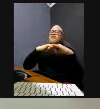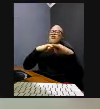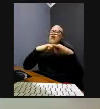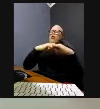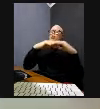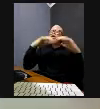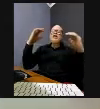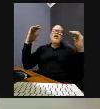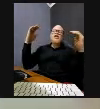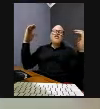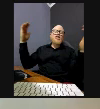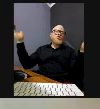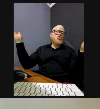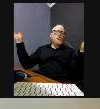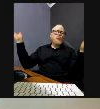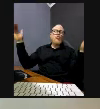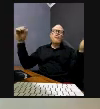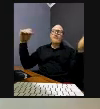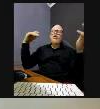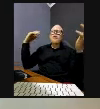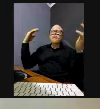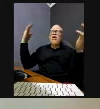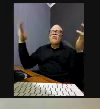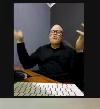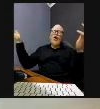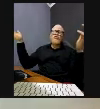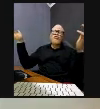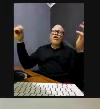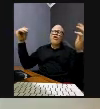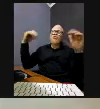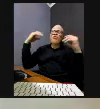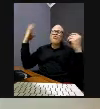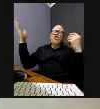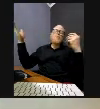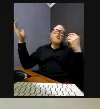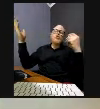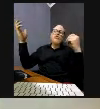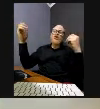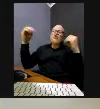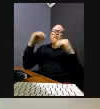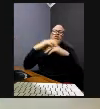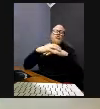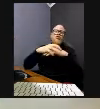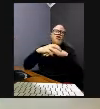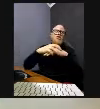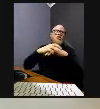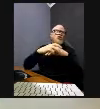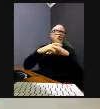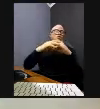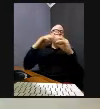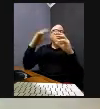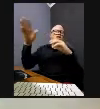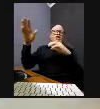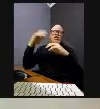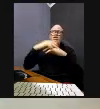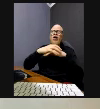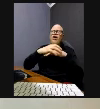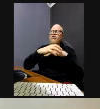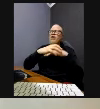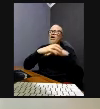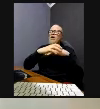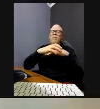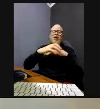ourselves, what legislation would we be able to advocate or to champion to make sure that content